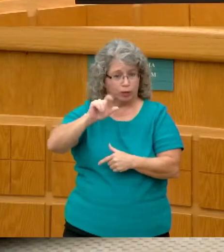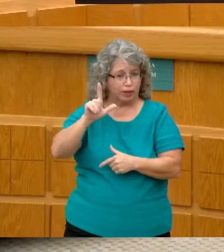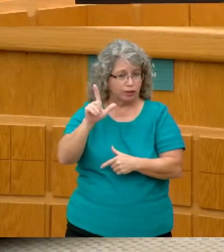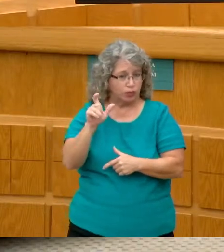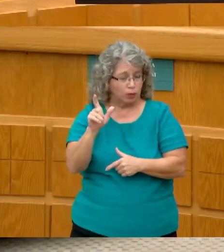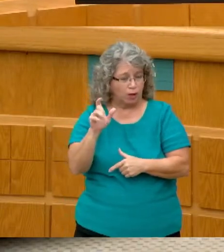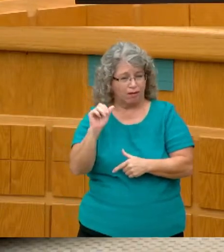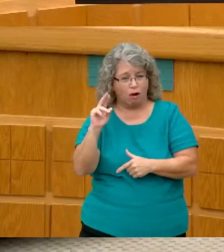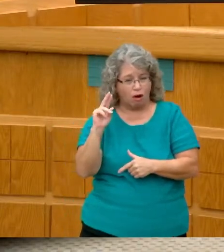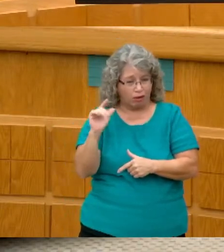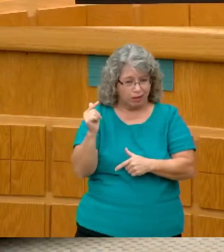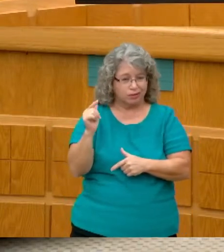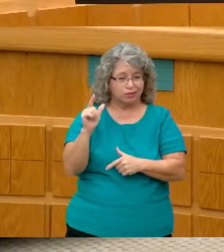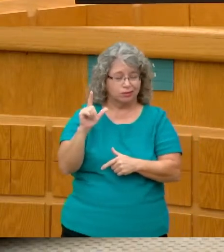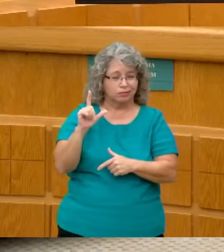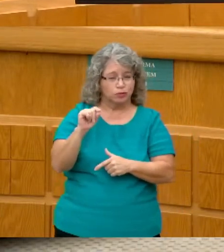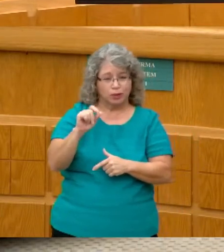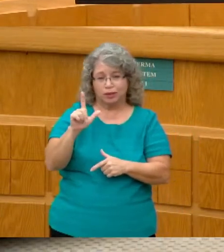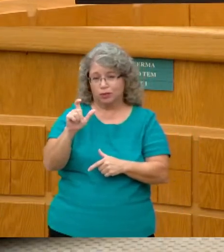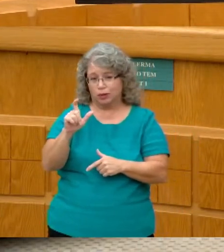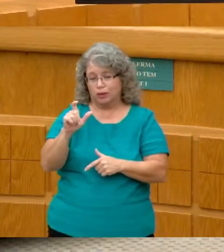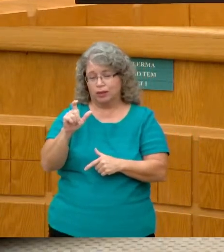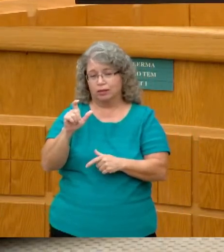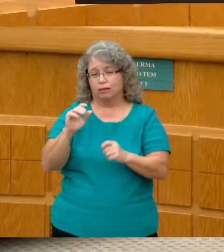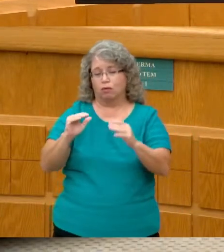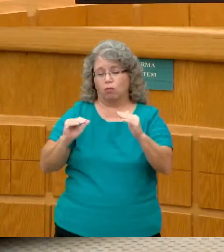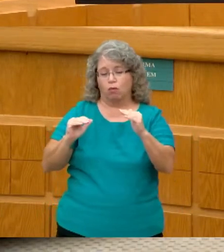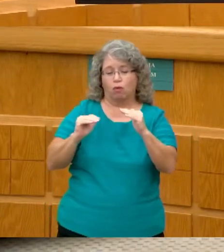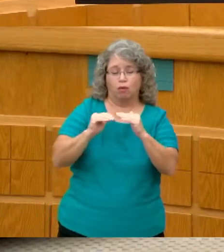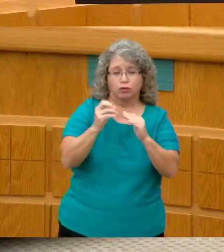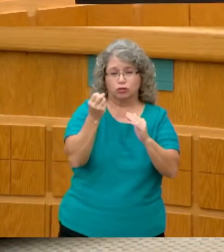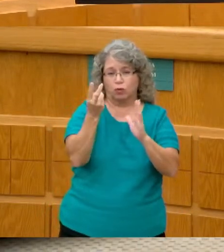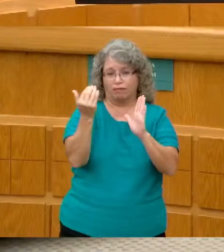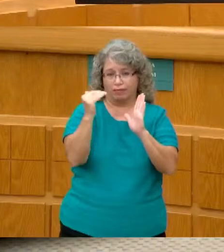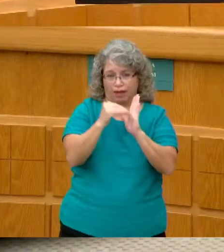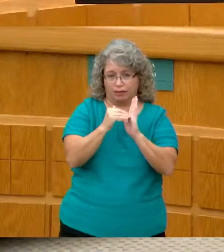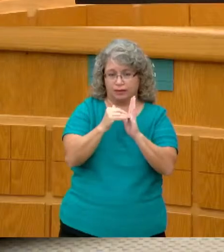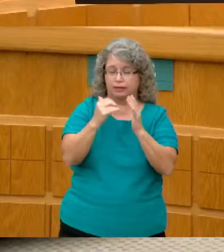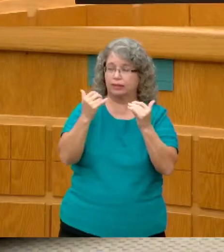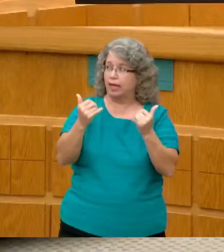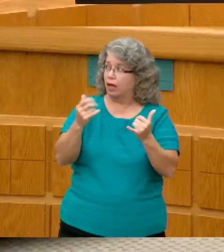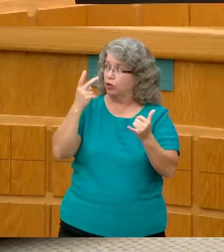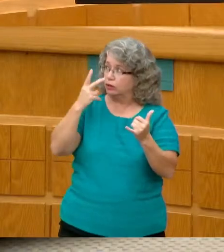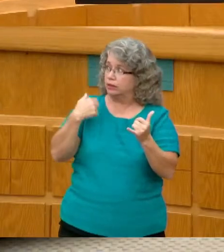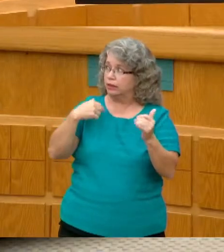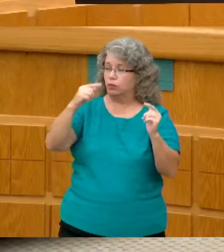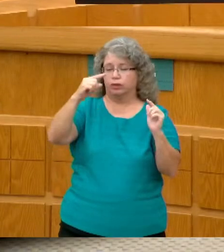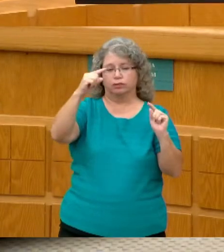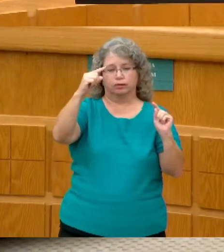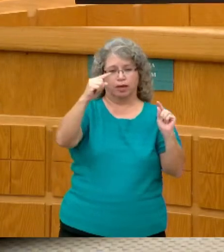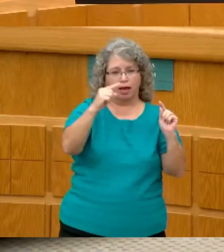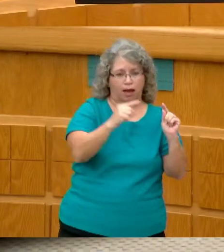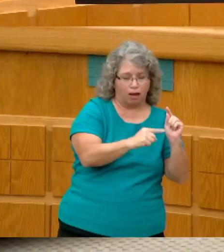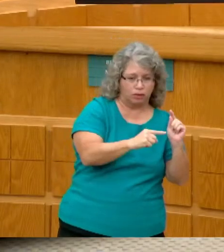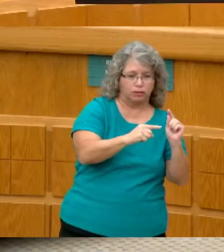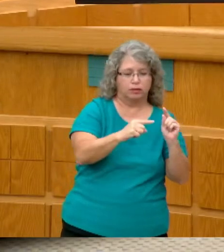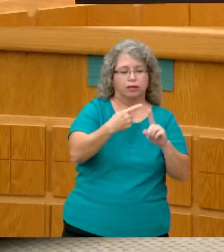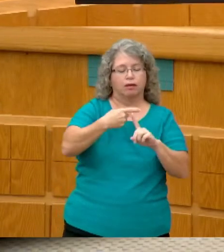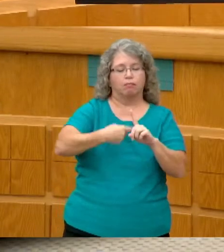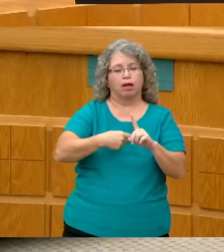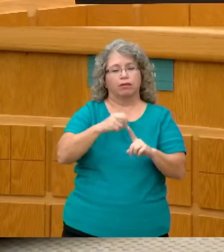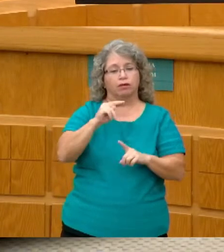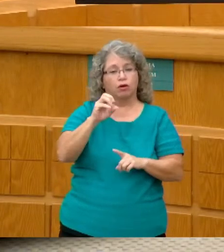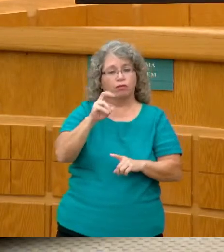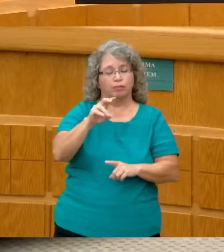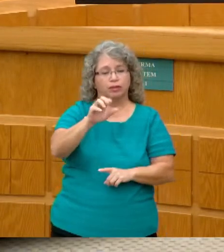August 2021 was at almost 12,000. Now we're down to these numbers here. For the month of November, we're at 668,